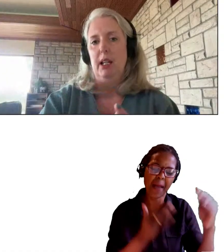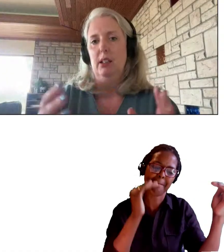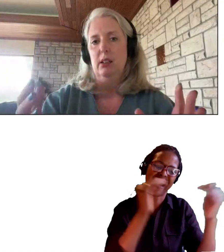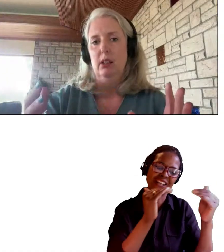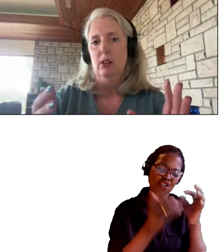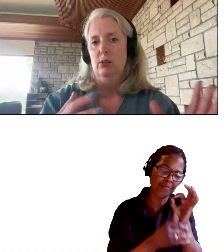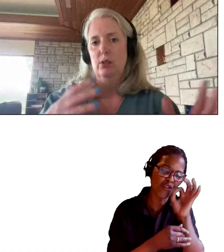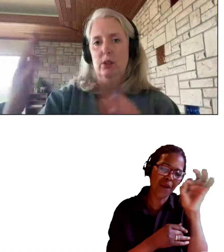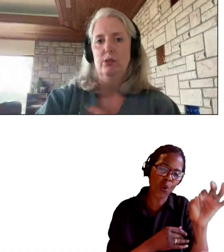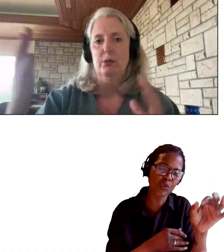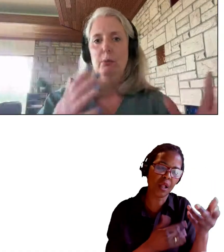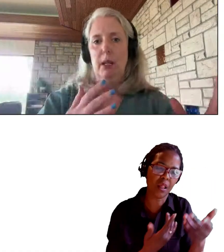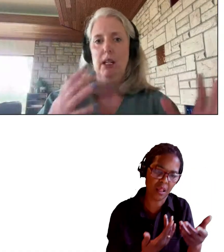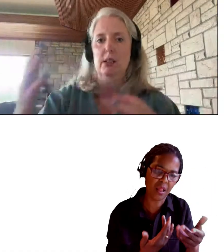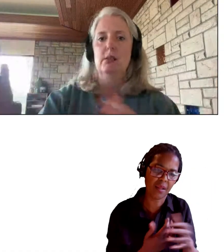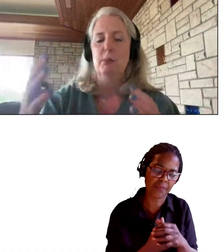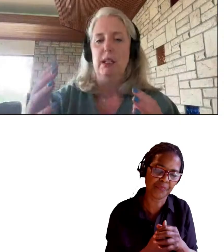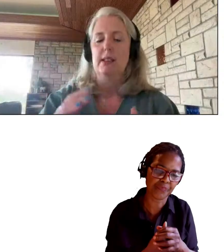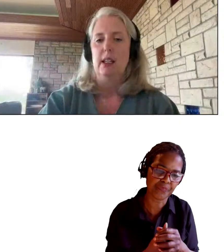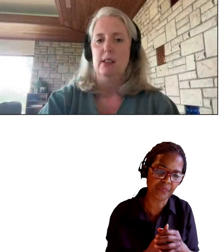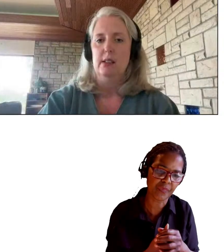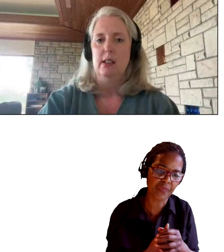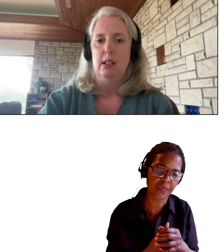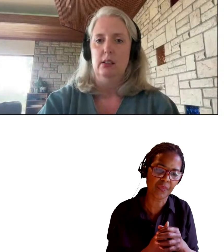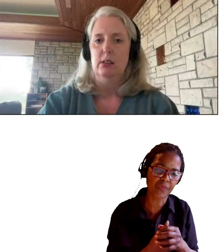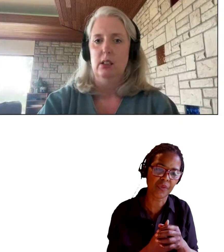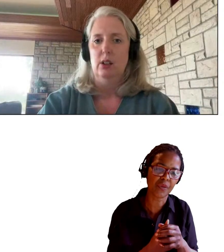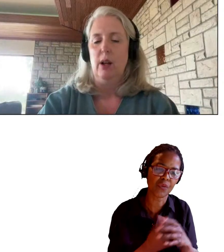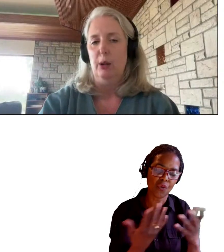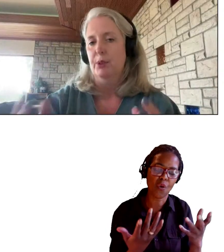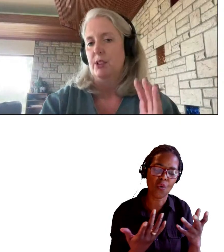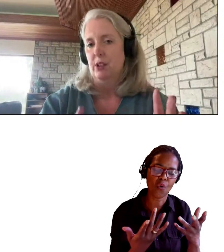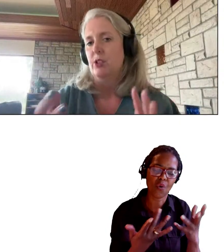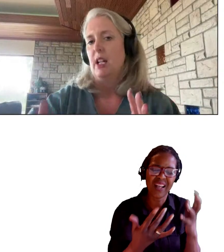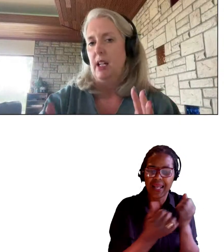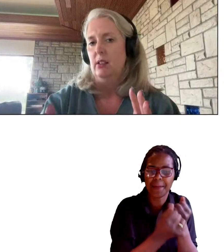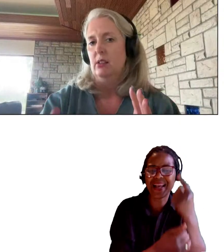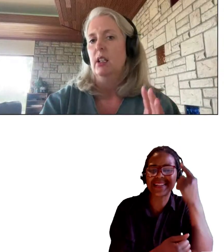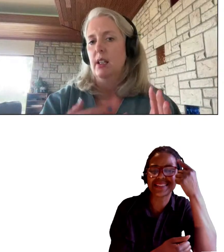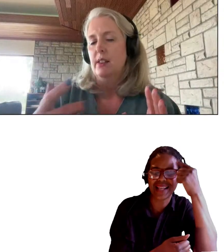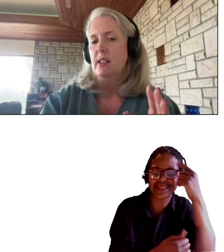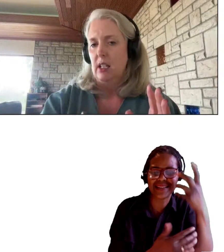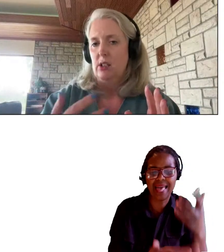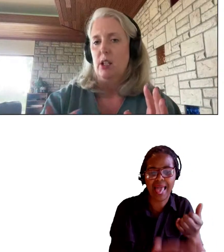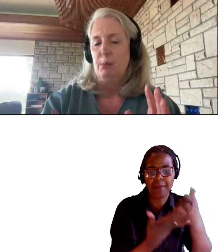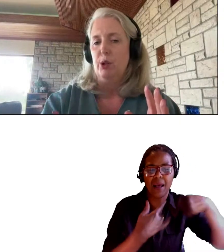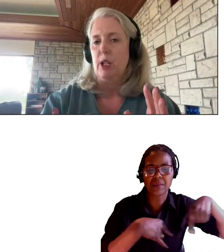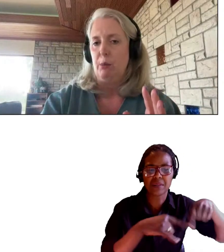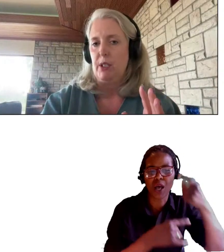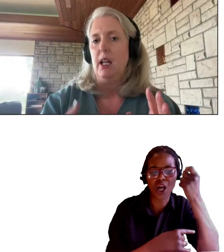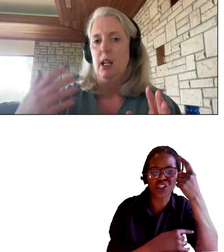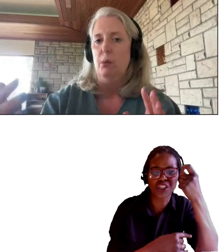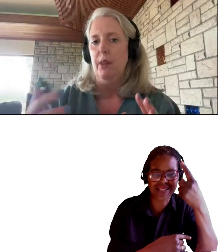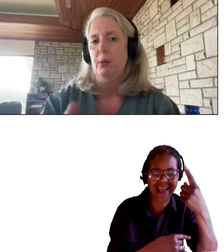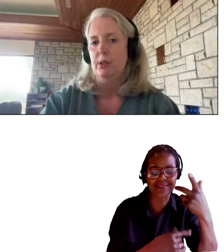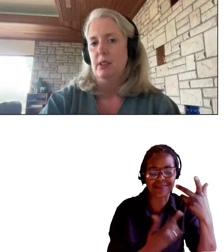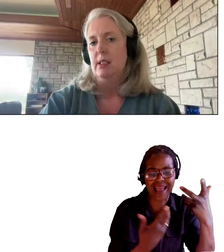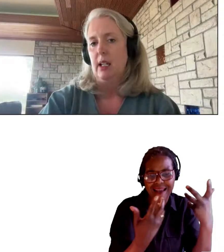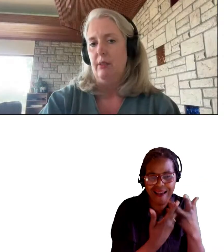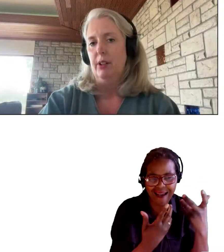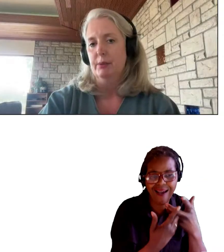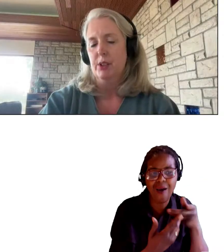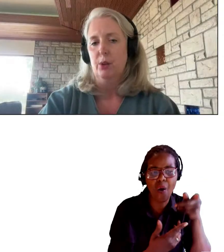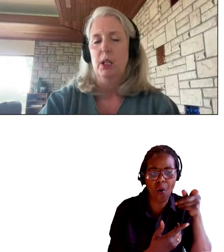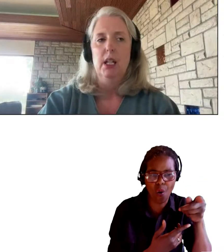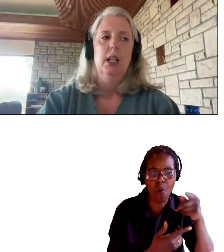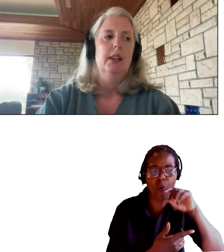and timeline, you know, sort of made sense, and you know, helped us understand the stage that the project was at and what they wanted